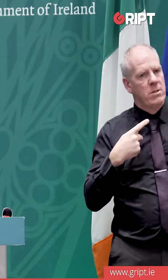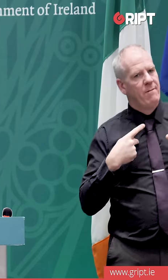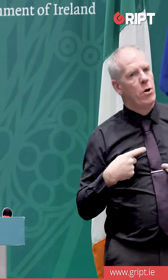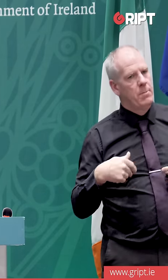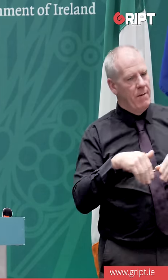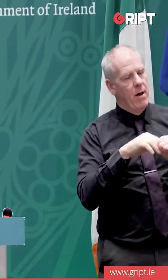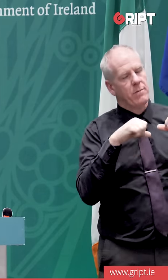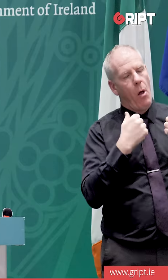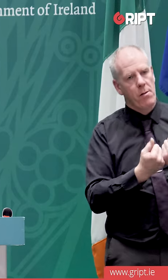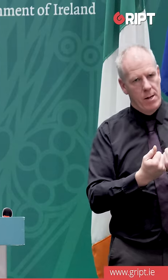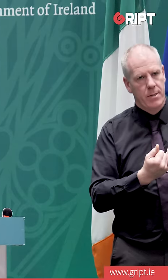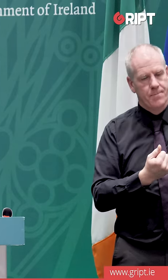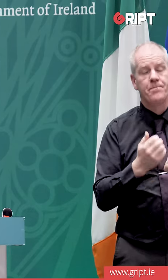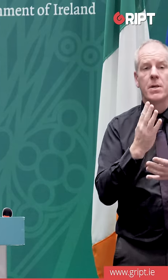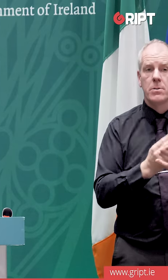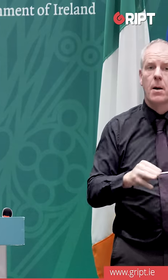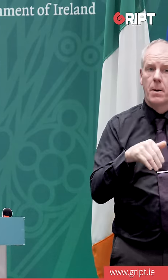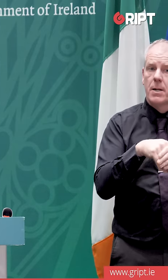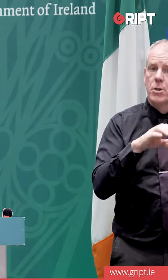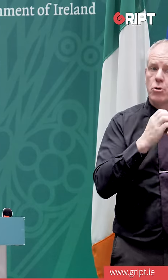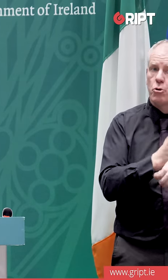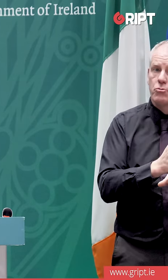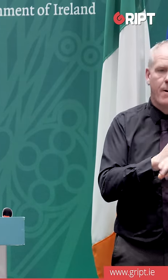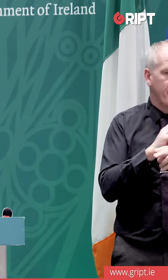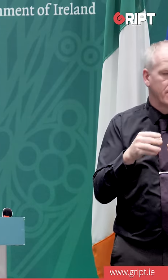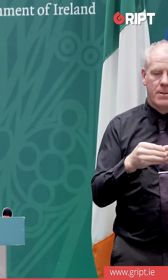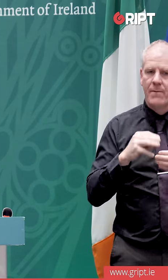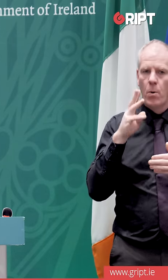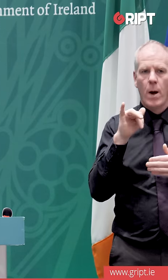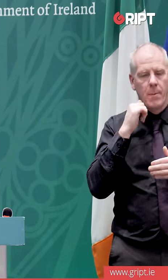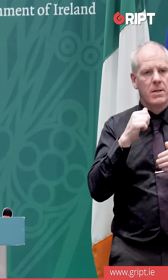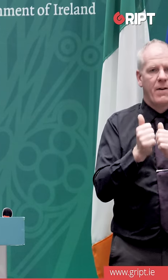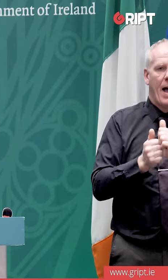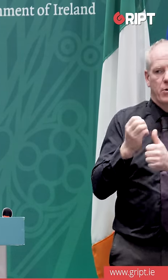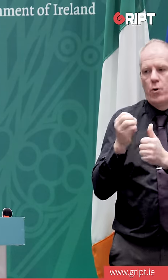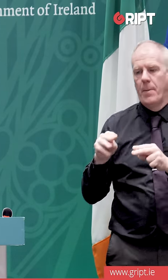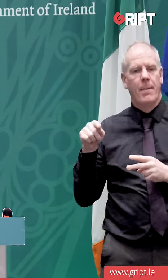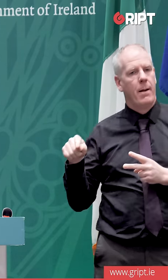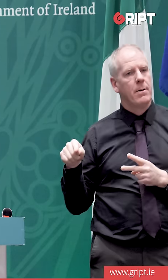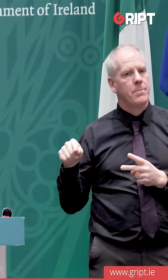vulnerable in our society. There are people in this country who are not safe because of the actions of others.